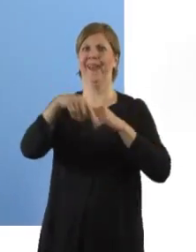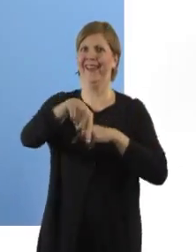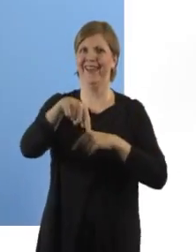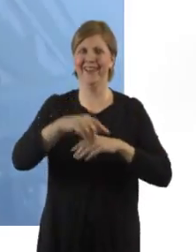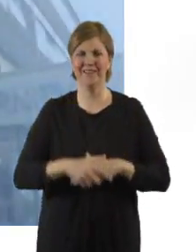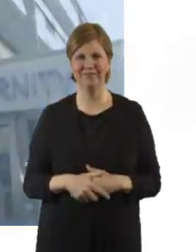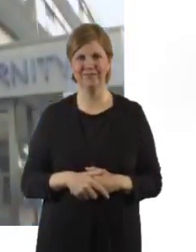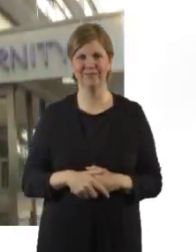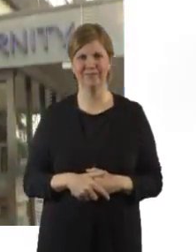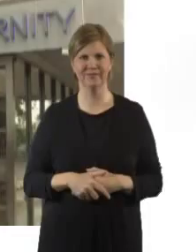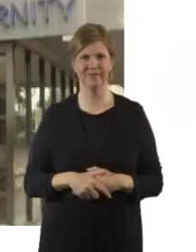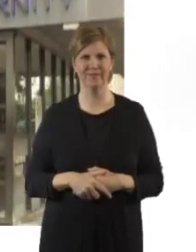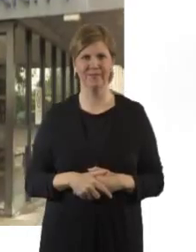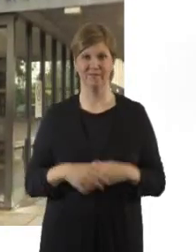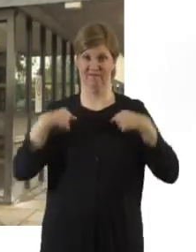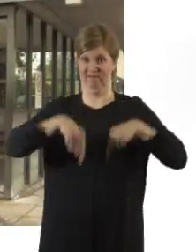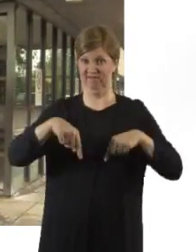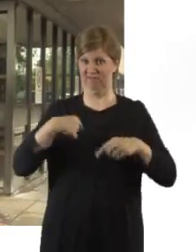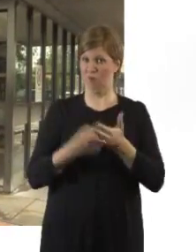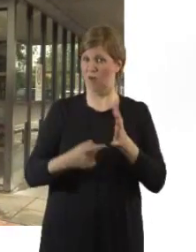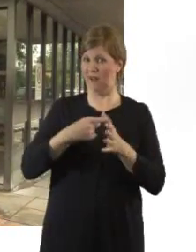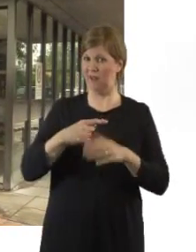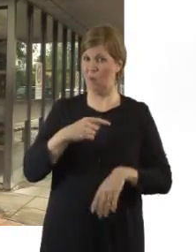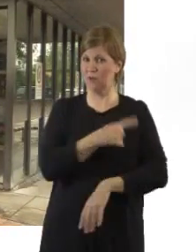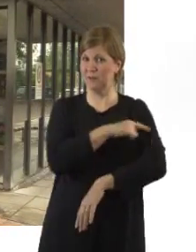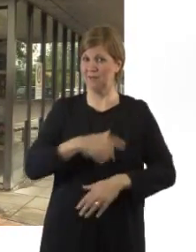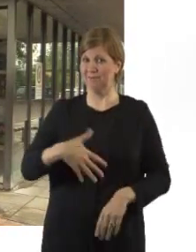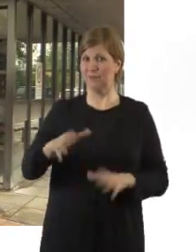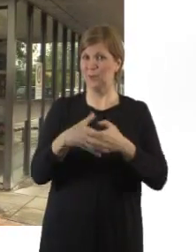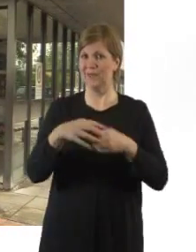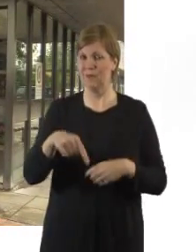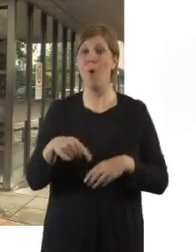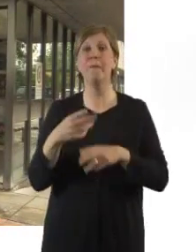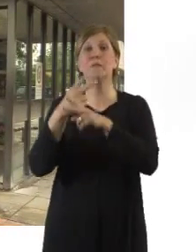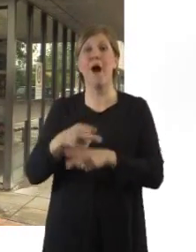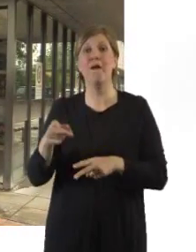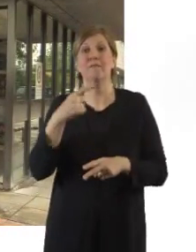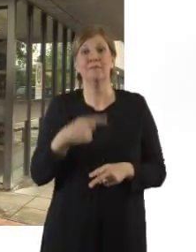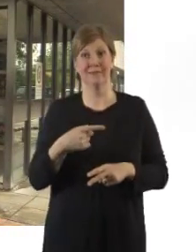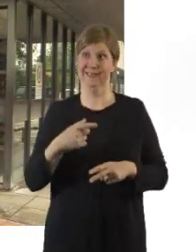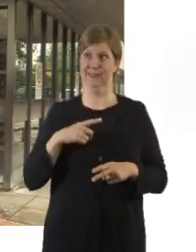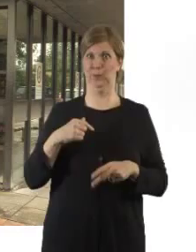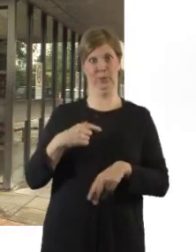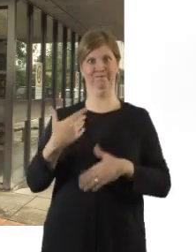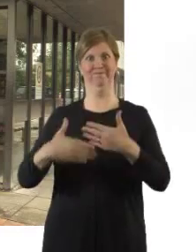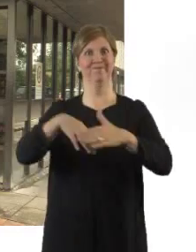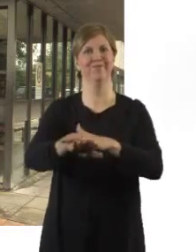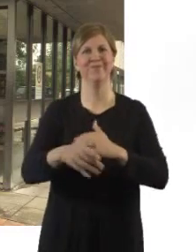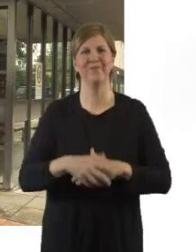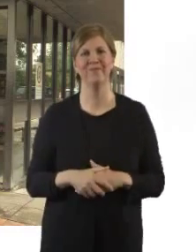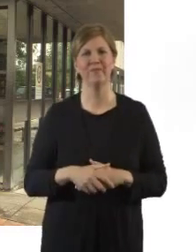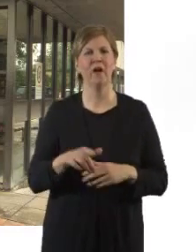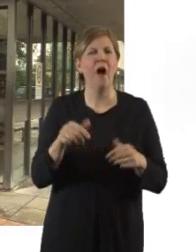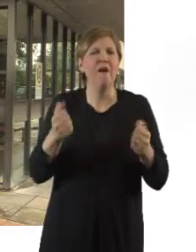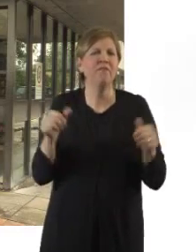inside. So here I am at the Royal Alexandra Maternity Hospital, and the midwife has said it's time to come in. It's just a short